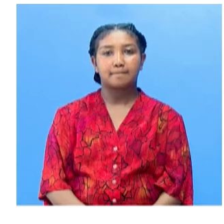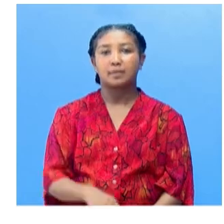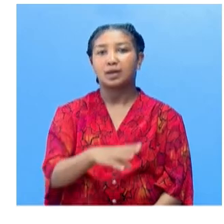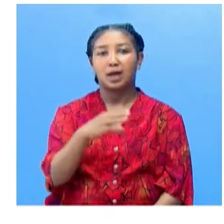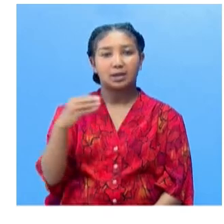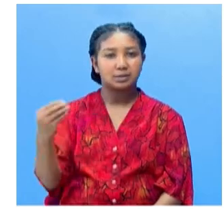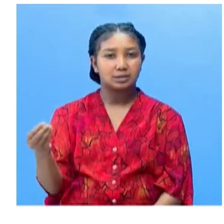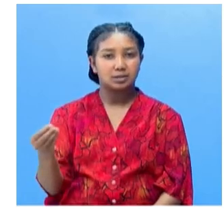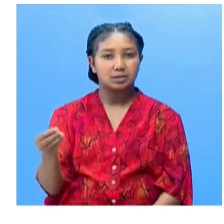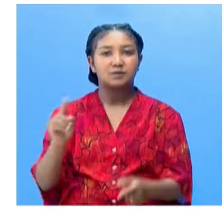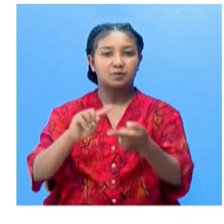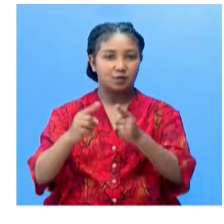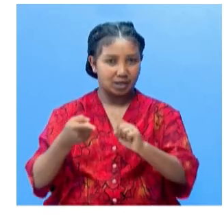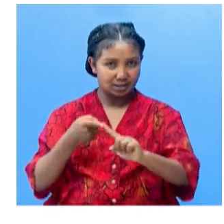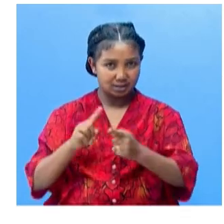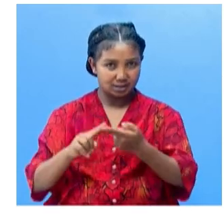and friends.